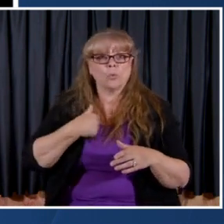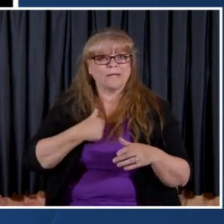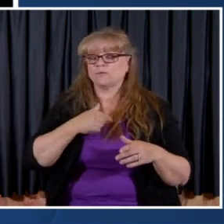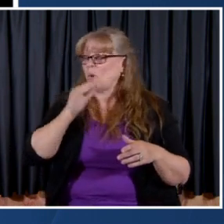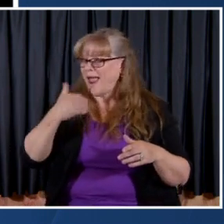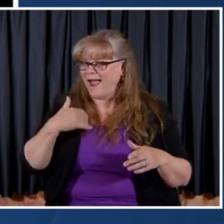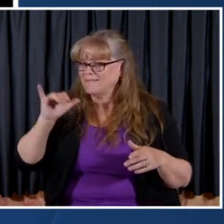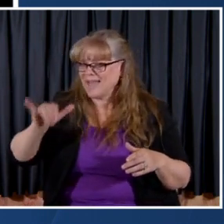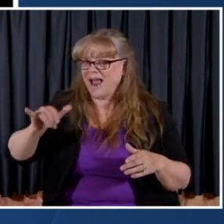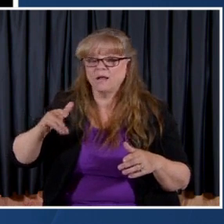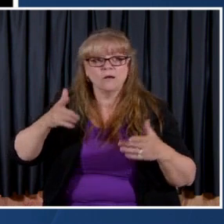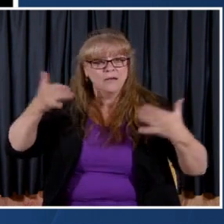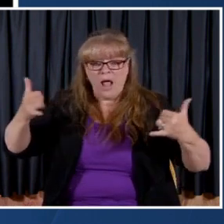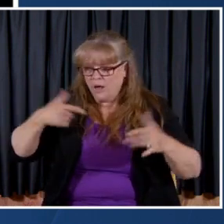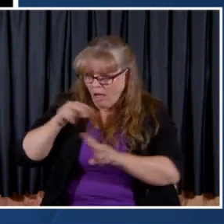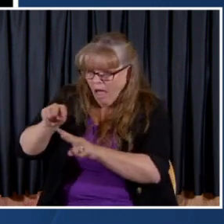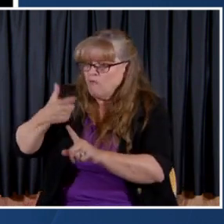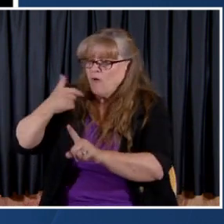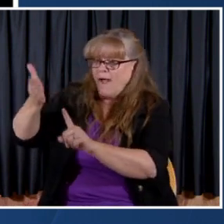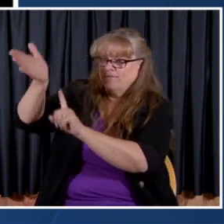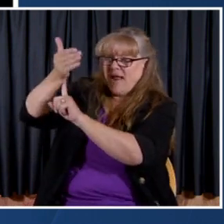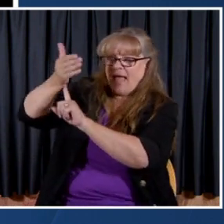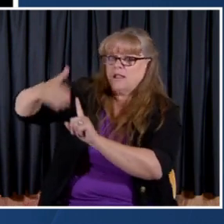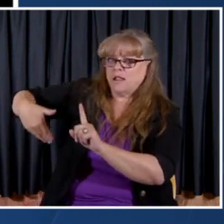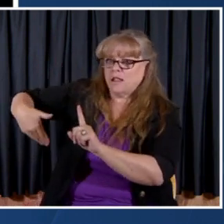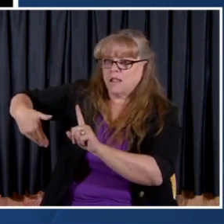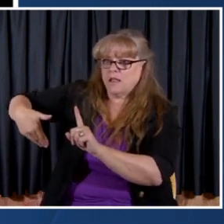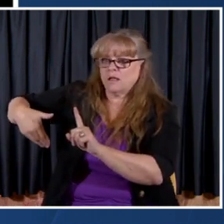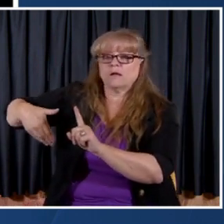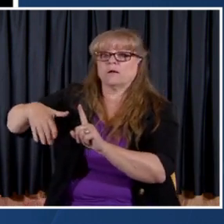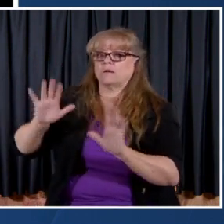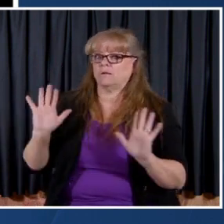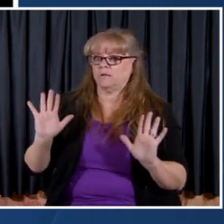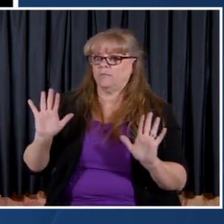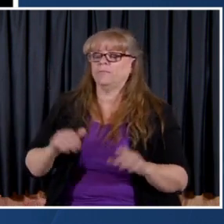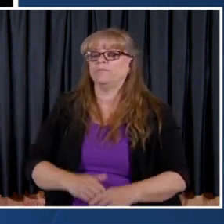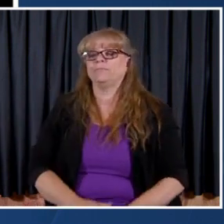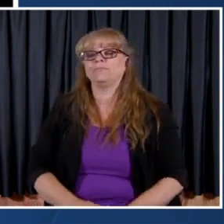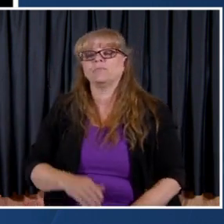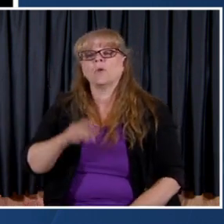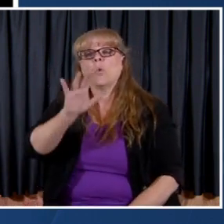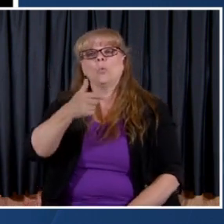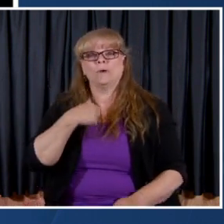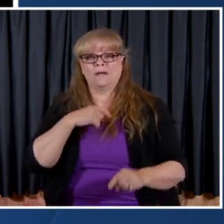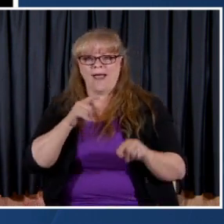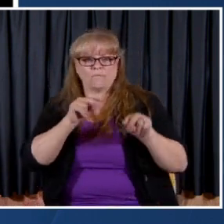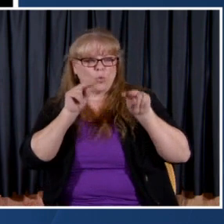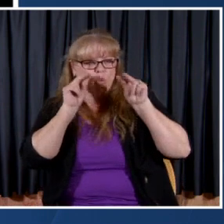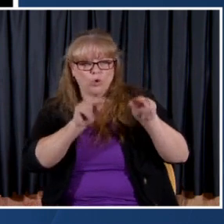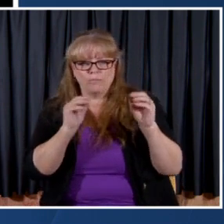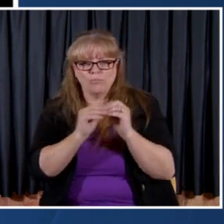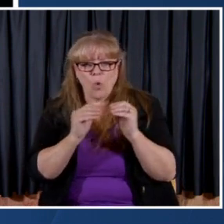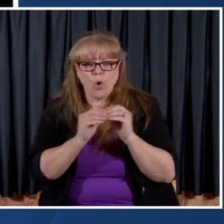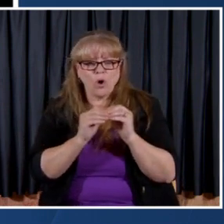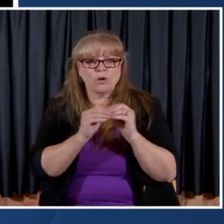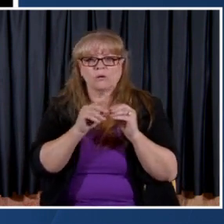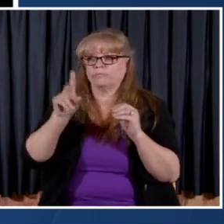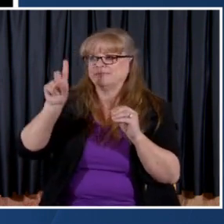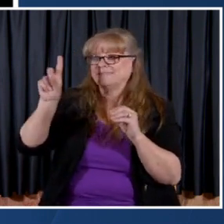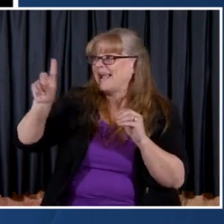closely after the Denver stay-at-home ends, because next week will really be a lot more relevant information from the